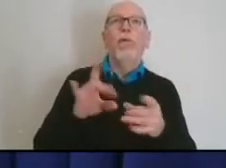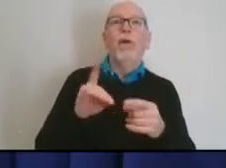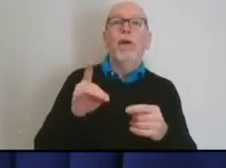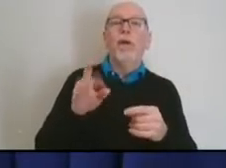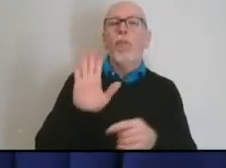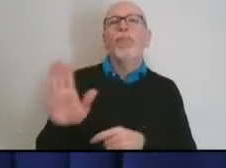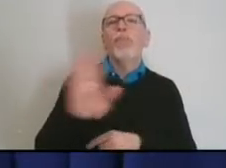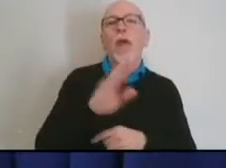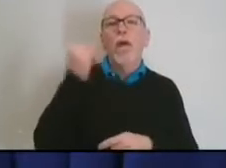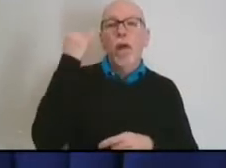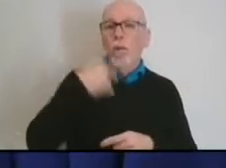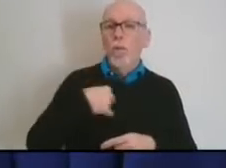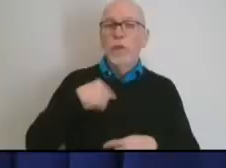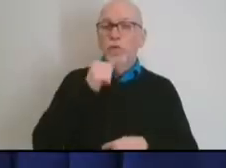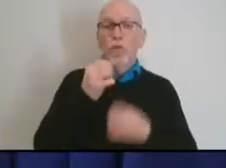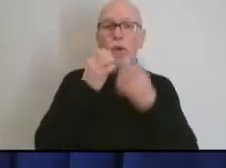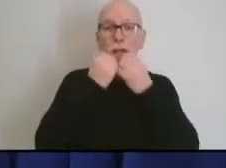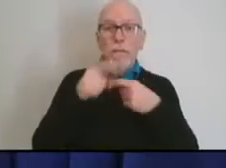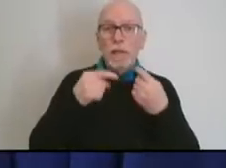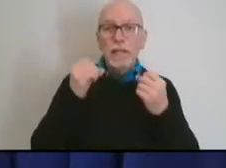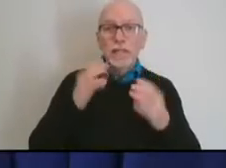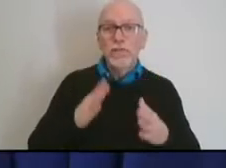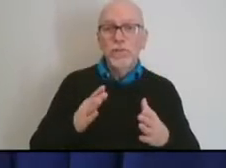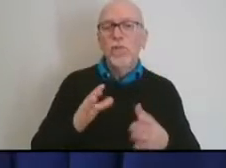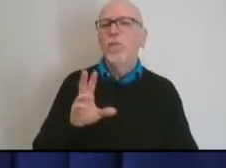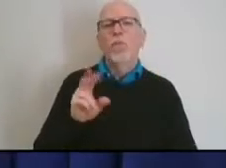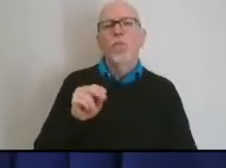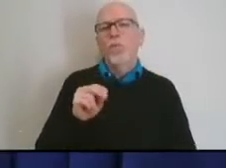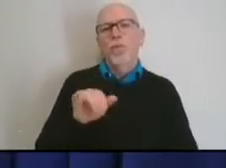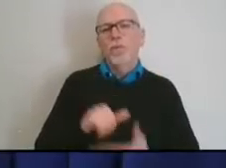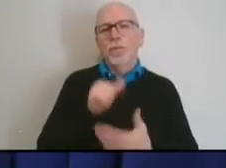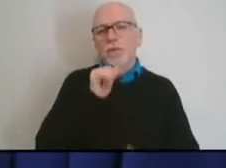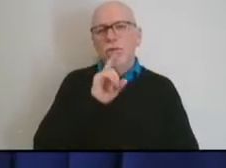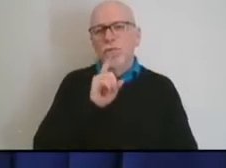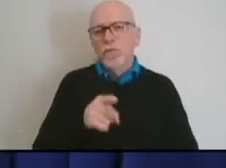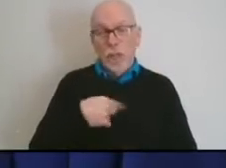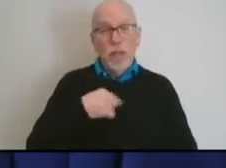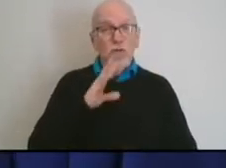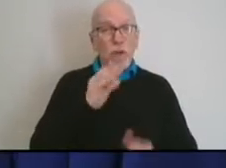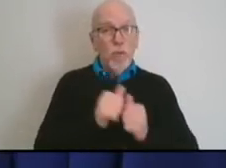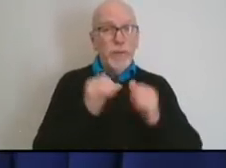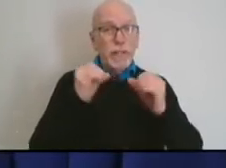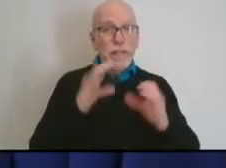premise, that I don't value them. In fact, I talk to teachers as well